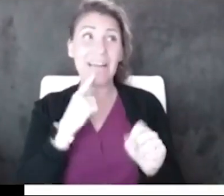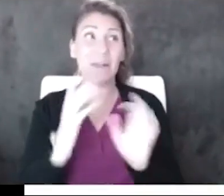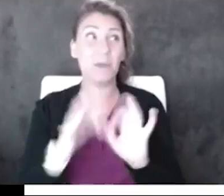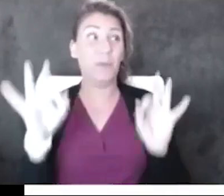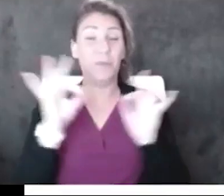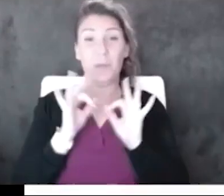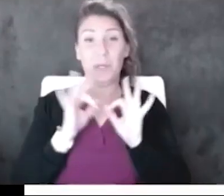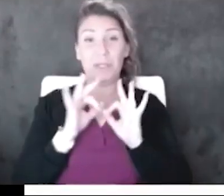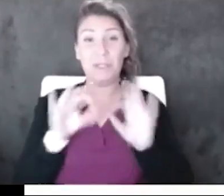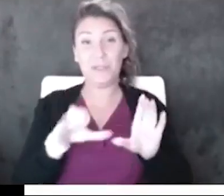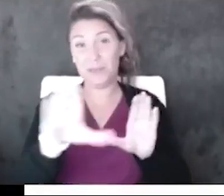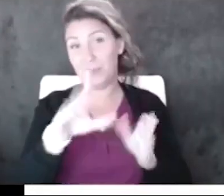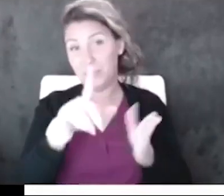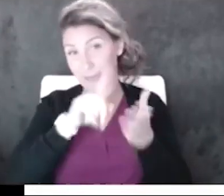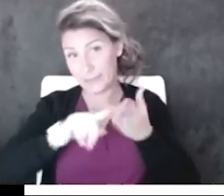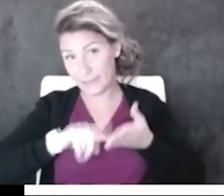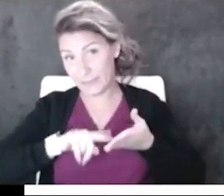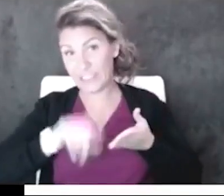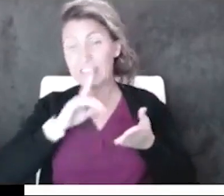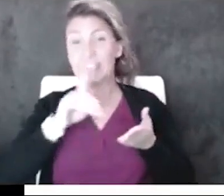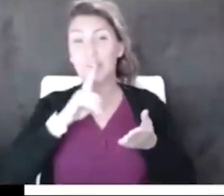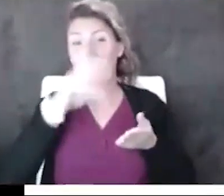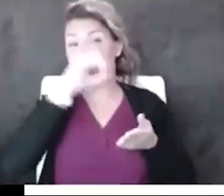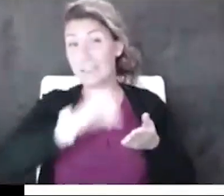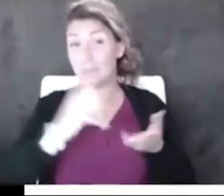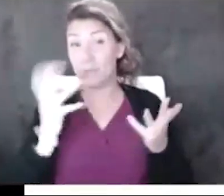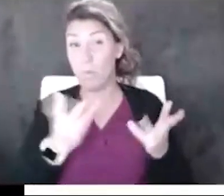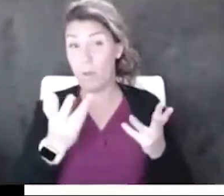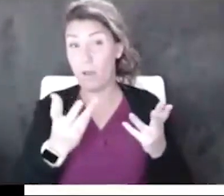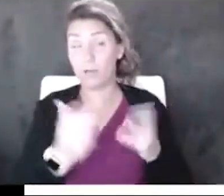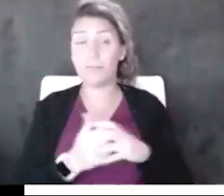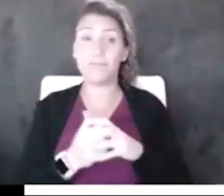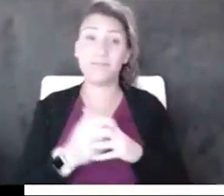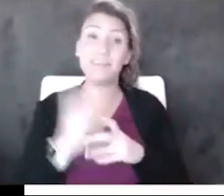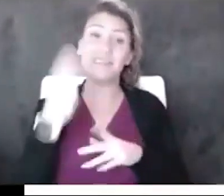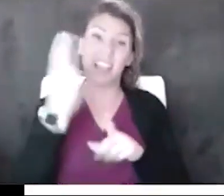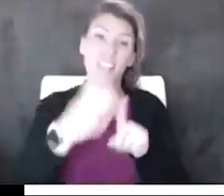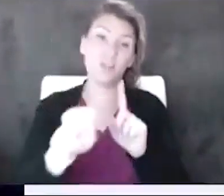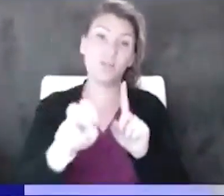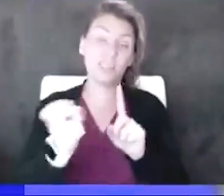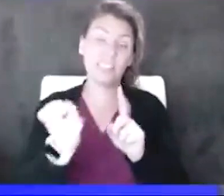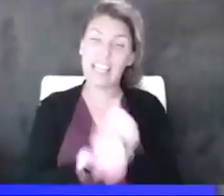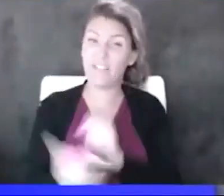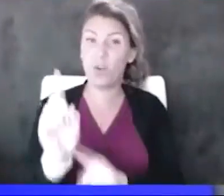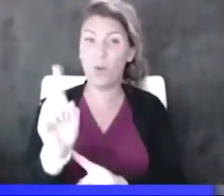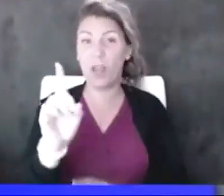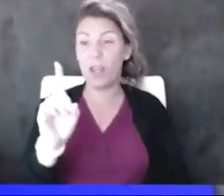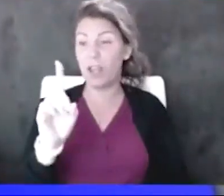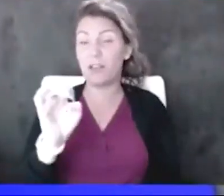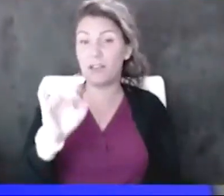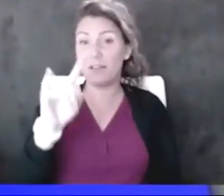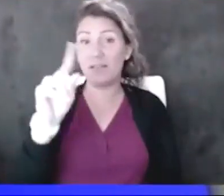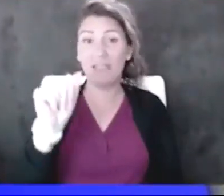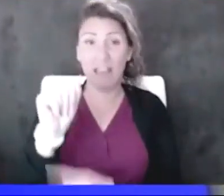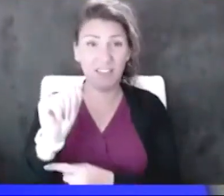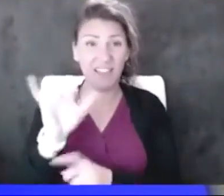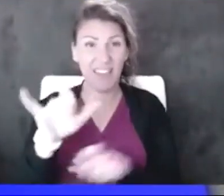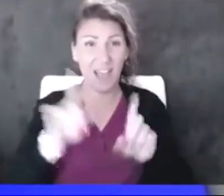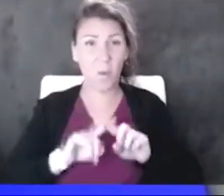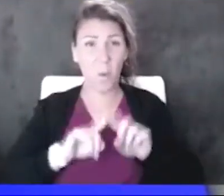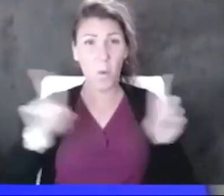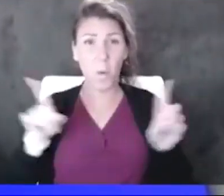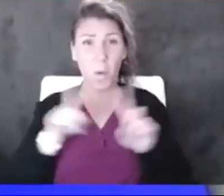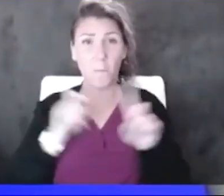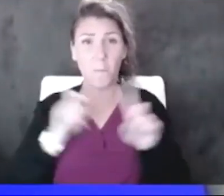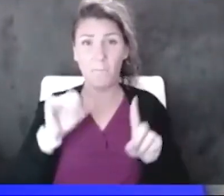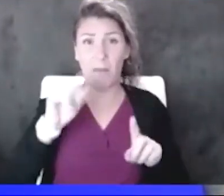research because I think the assumption is that it's high transmission everywhere. Delta is absolutely different than it was the variant that we were dealing with last